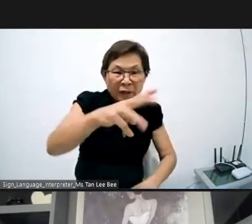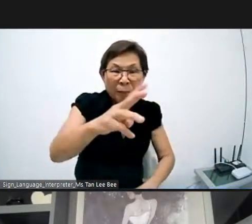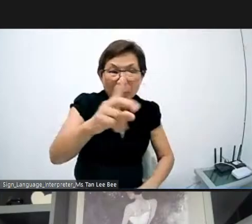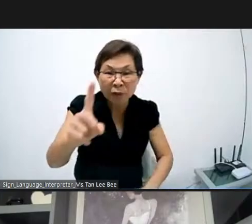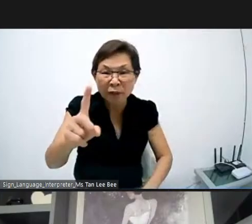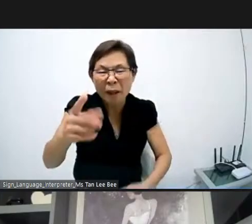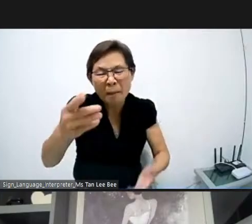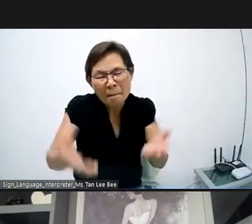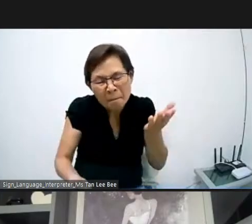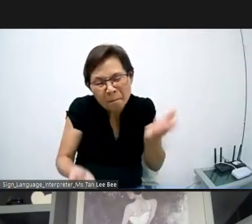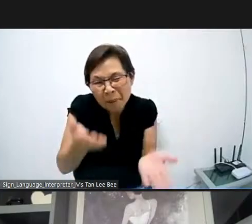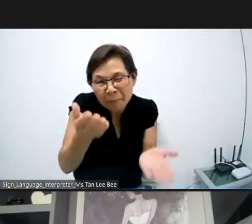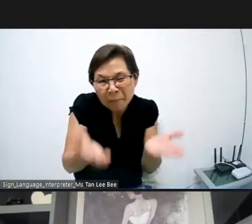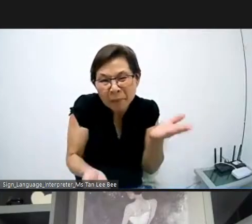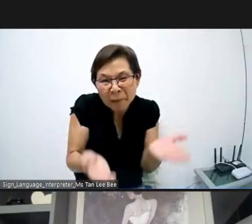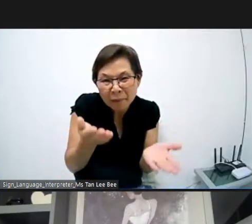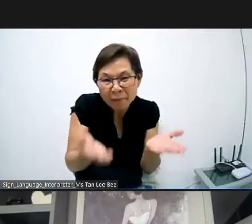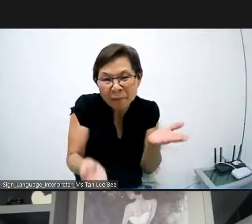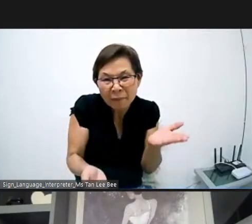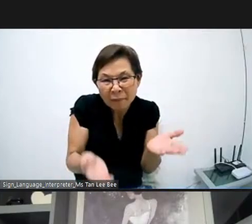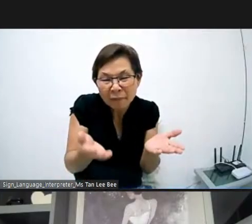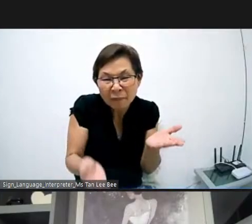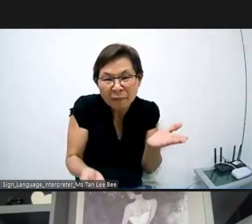maybe when